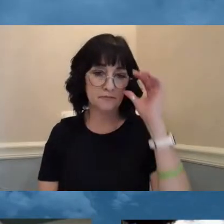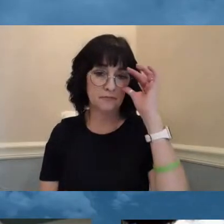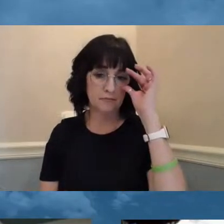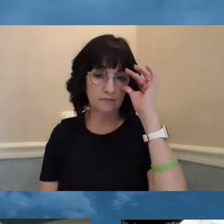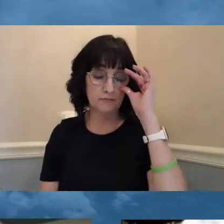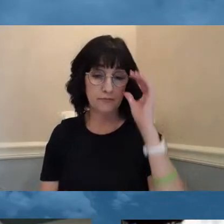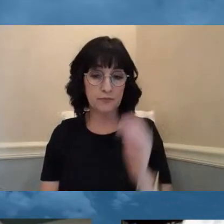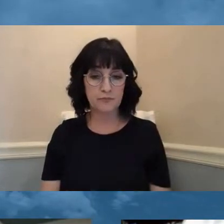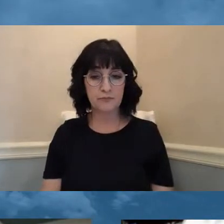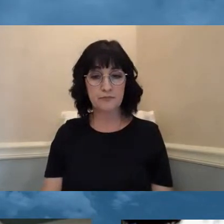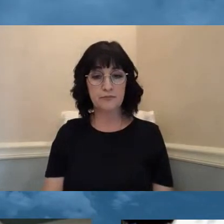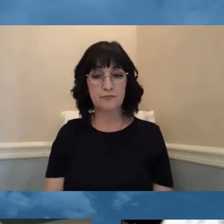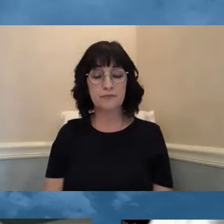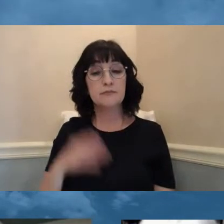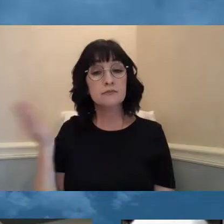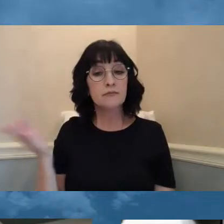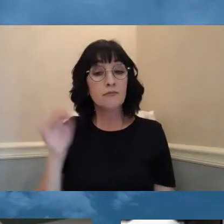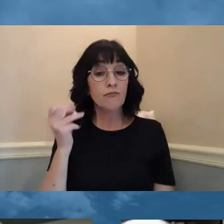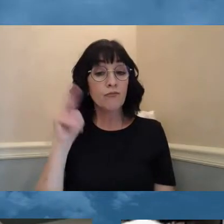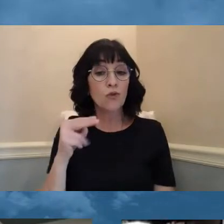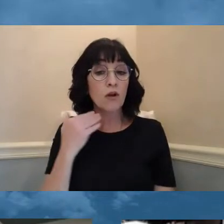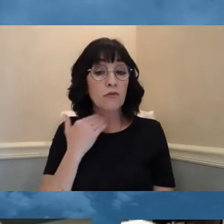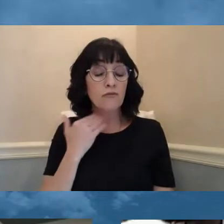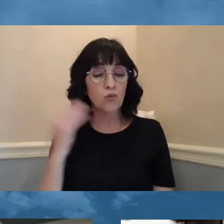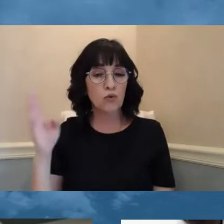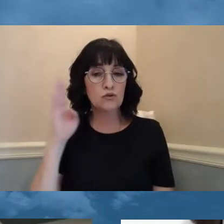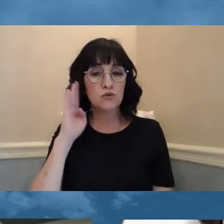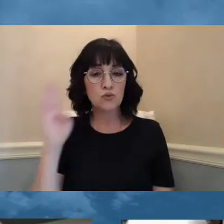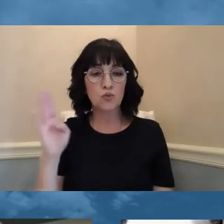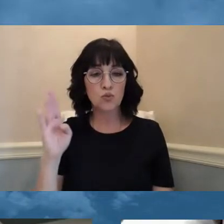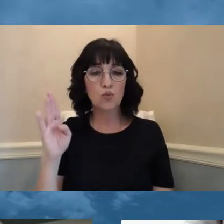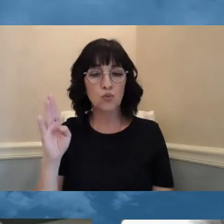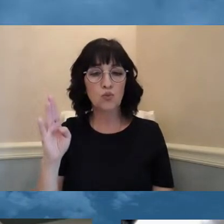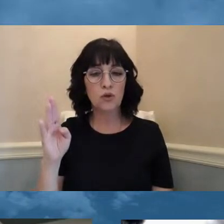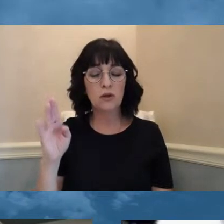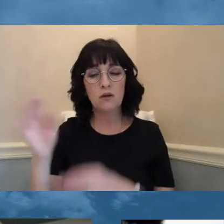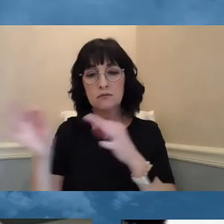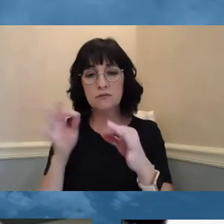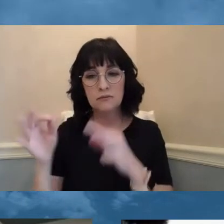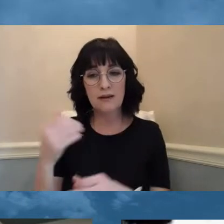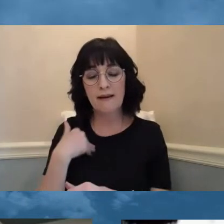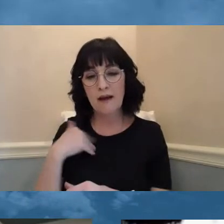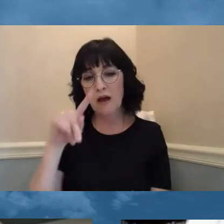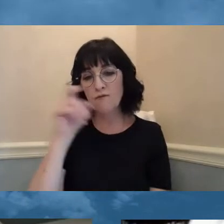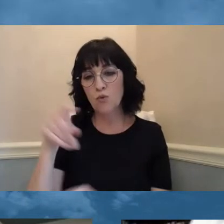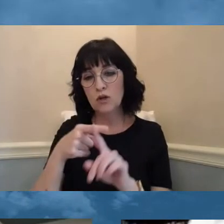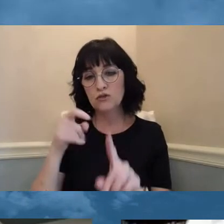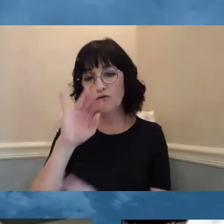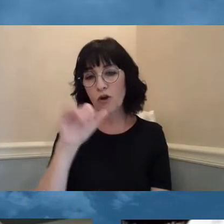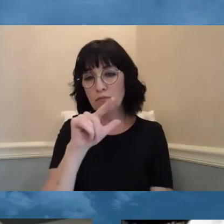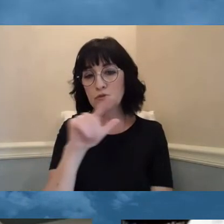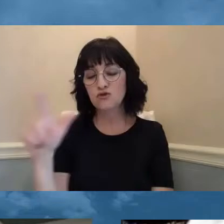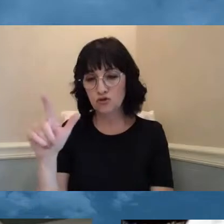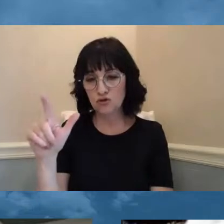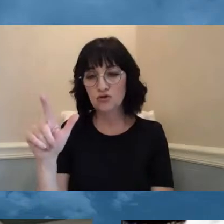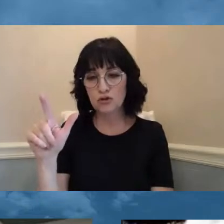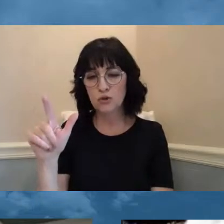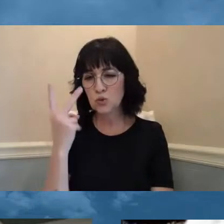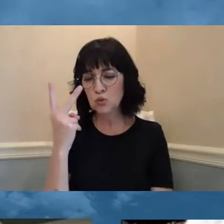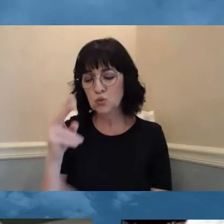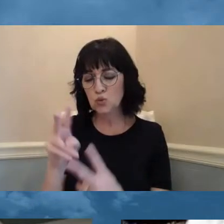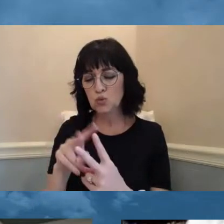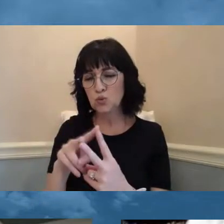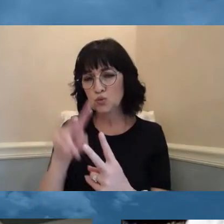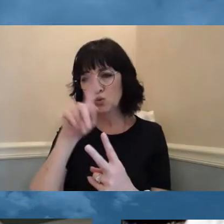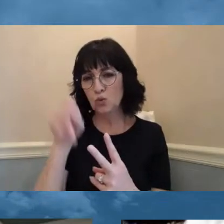Thank you, Governor. We're going to go right to a couple of the pre-submitted questions. We have a question from Jill here. There were two similar questions as well, and I think